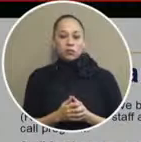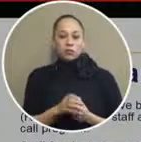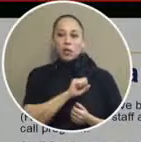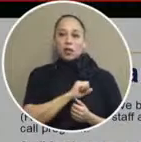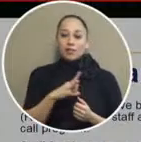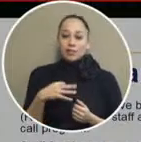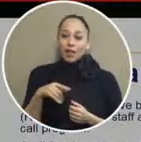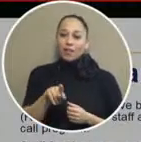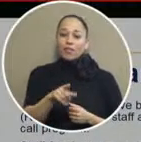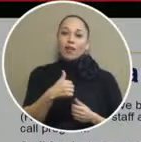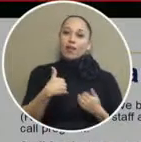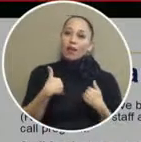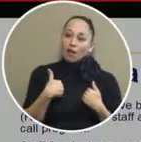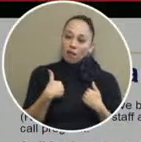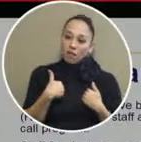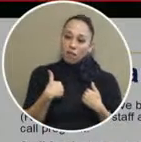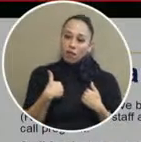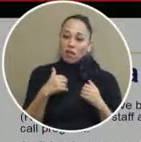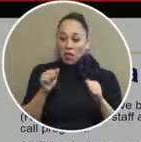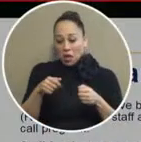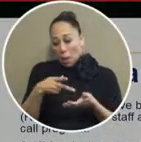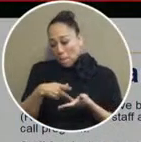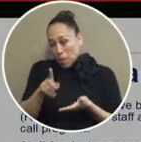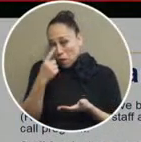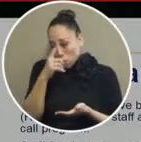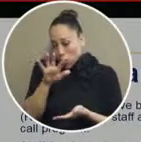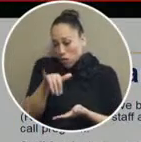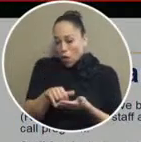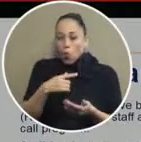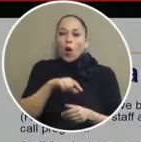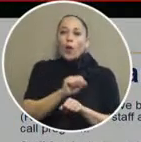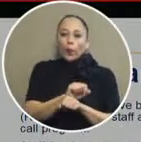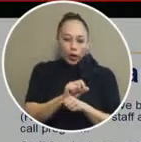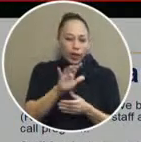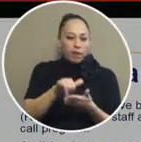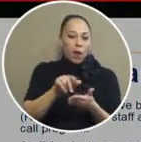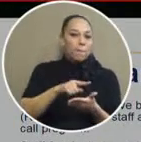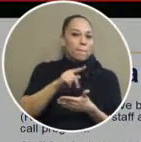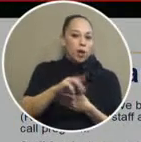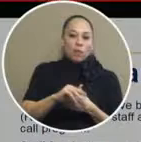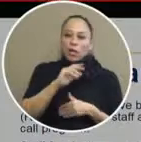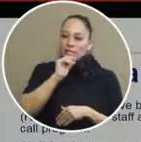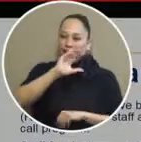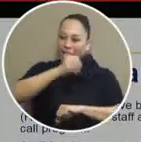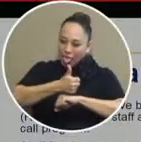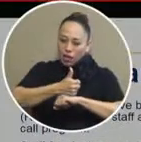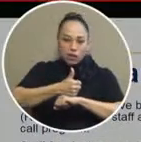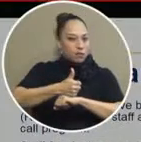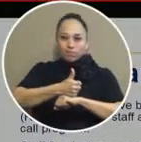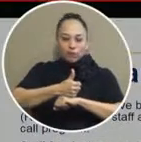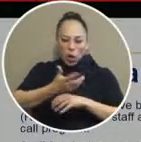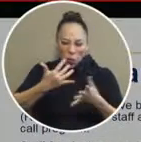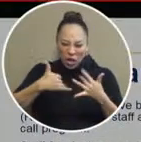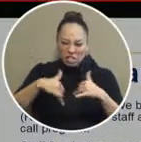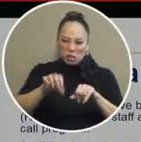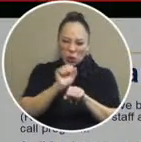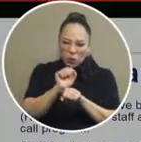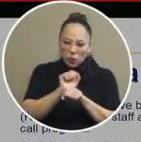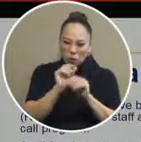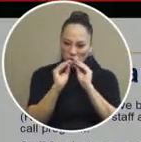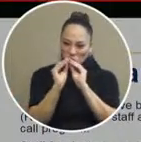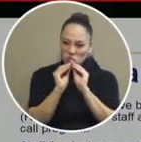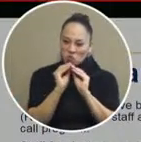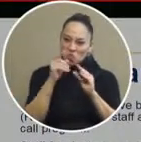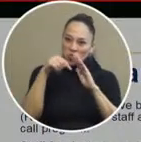staff that they have that they can pay for. We're working with them. That program is not set in stone yet. We're still working the details of that. But if